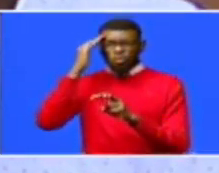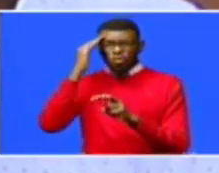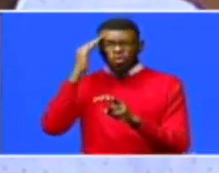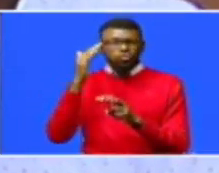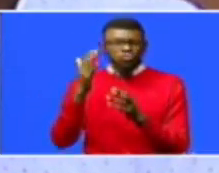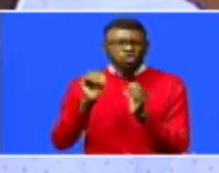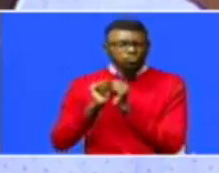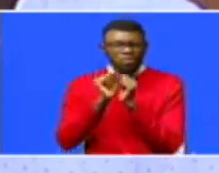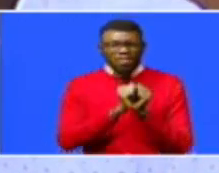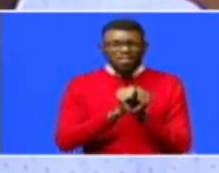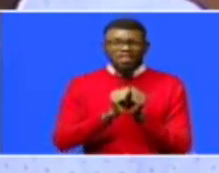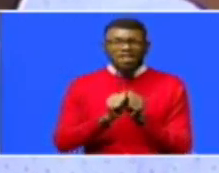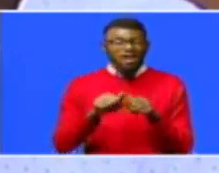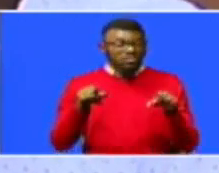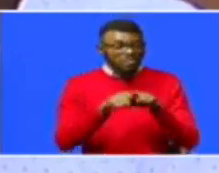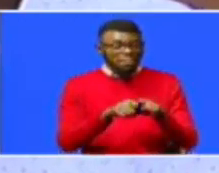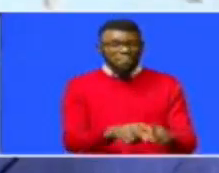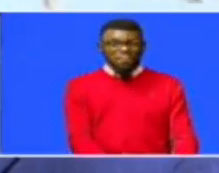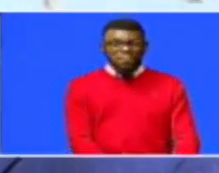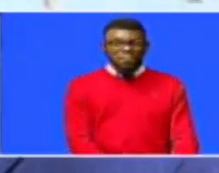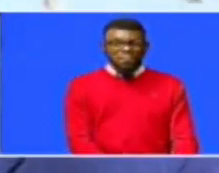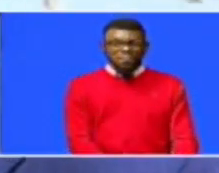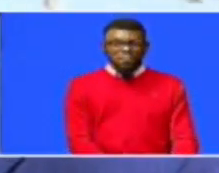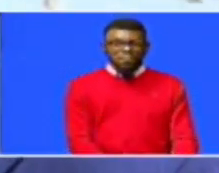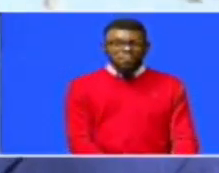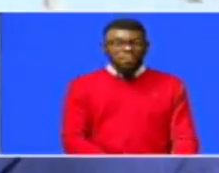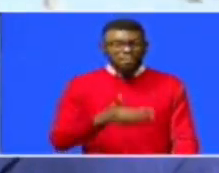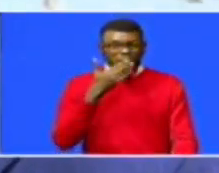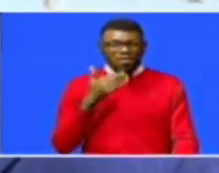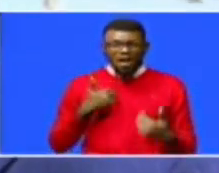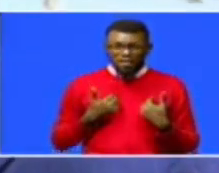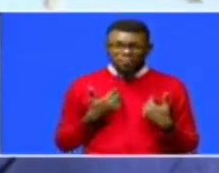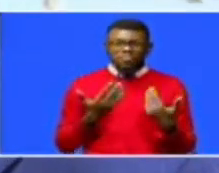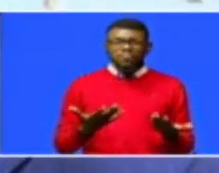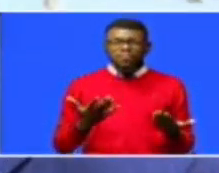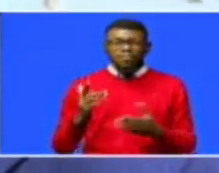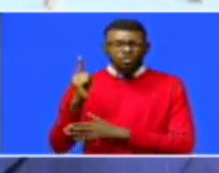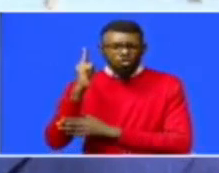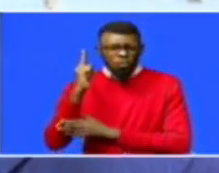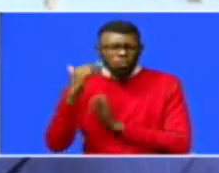by operationalizing our mutual legal assistance programs then